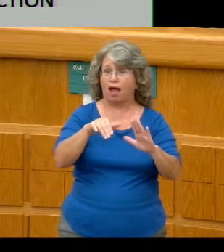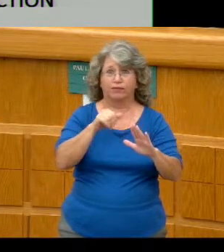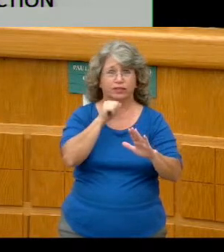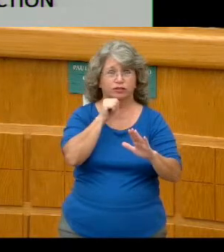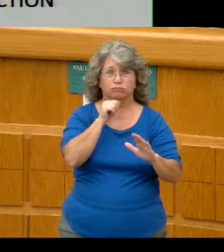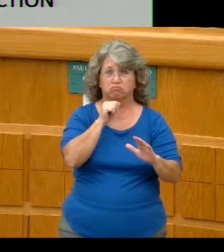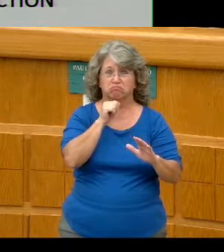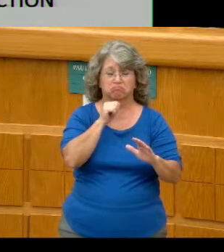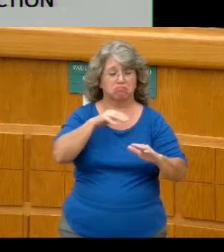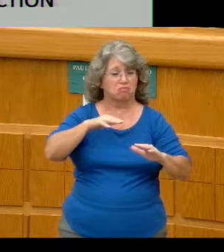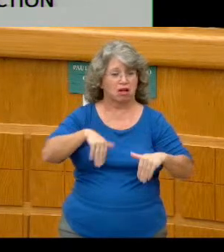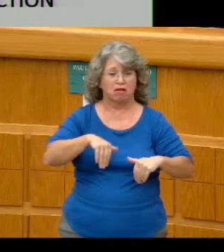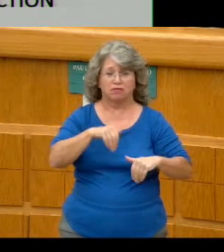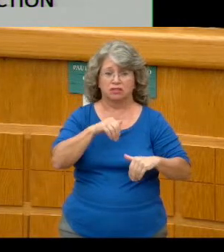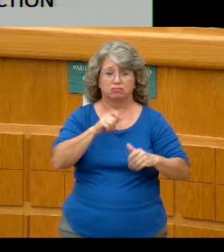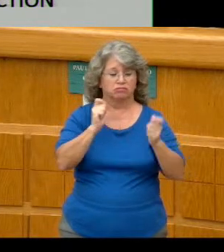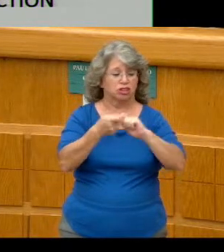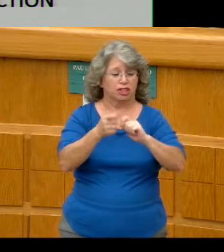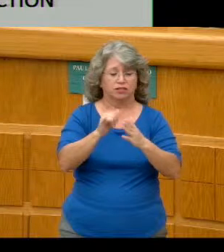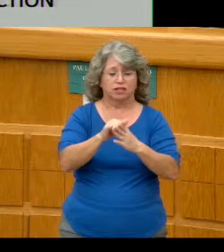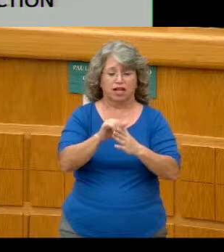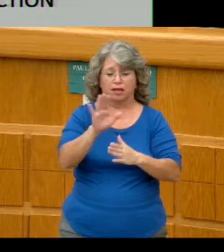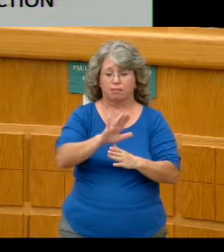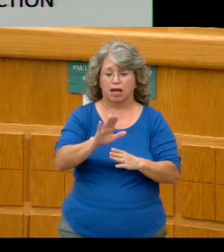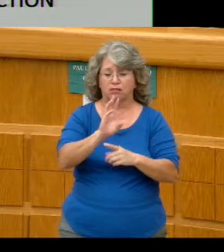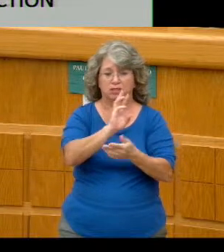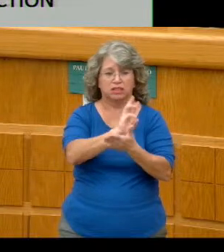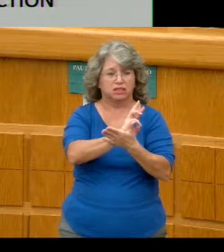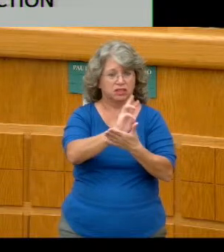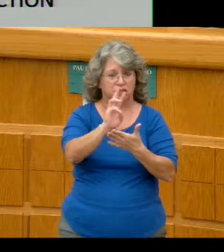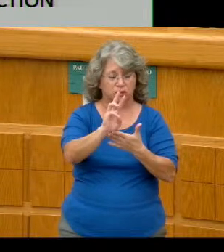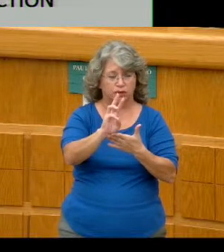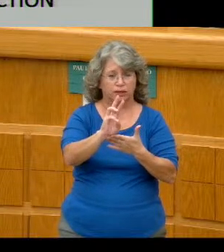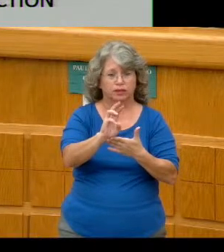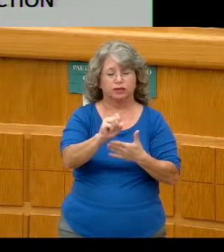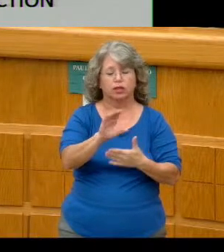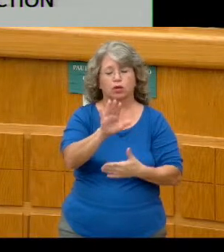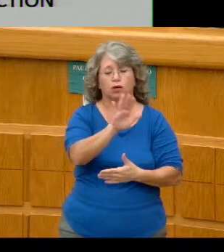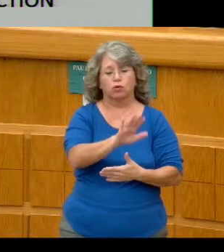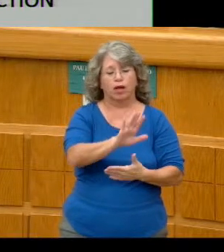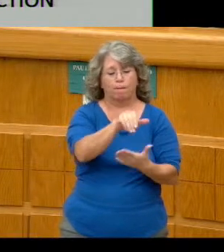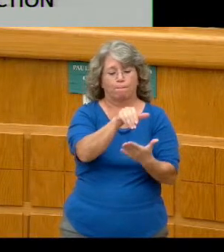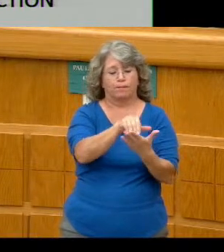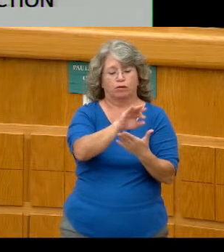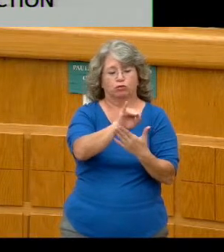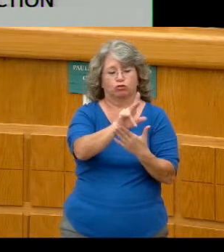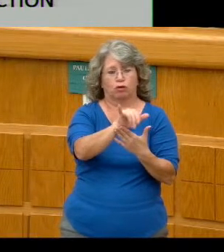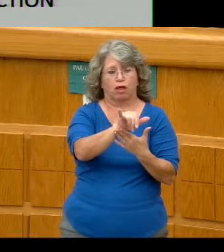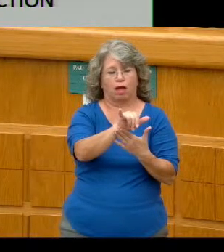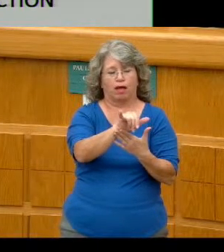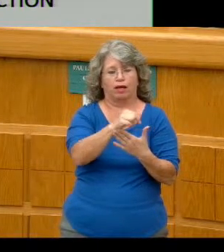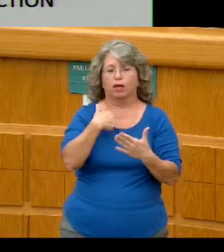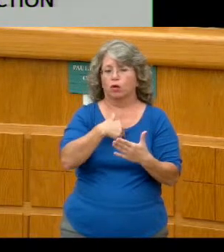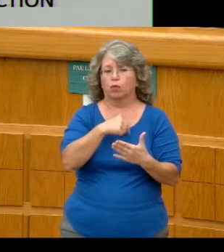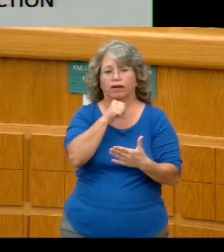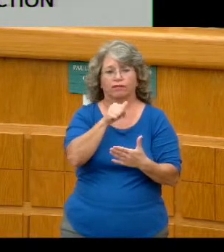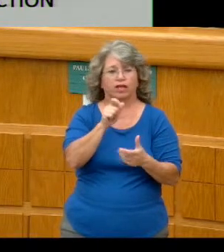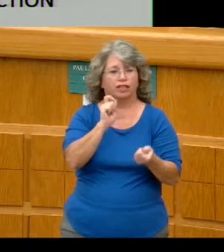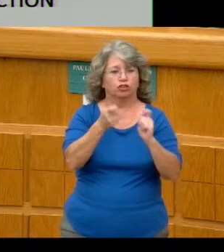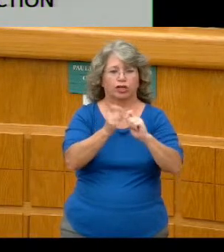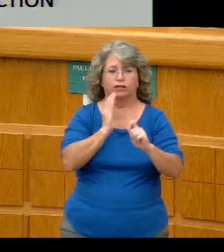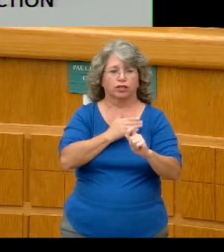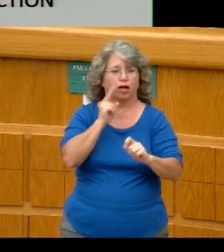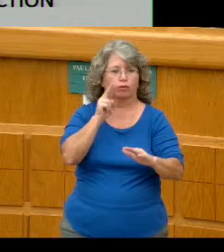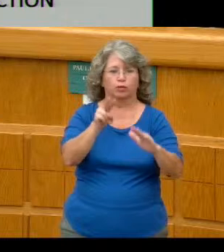and a half. So somewhere around the middle of July, we haven't changed the prediction here. So this has been the